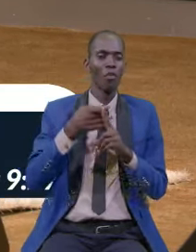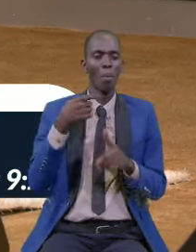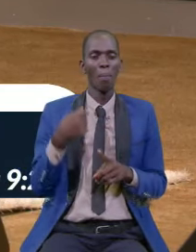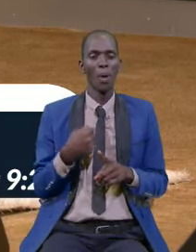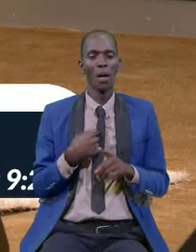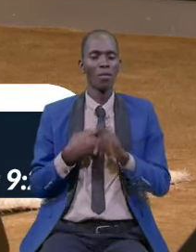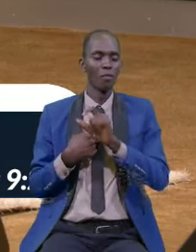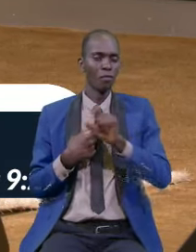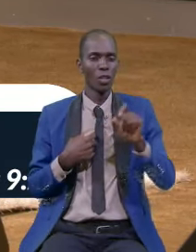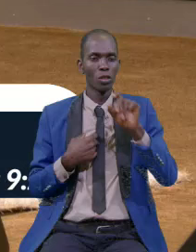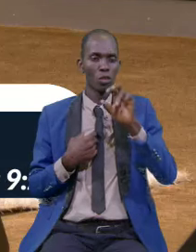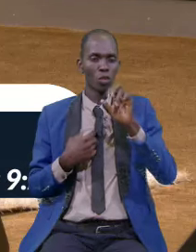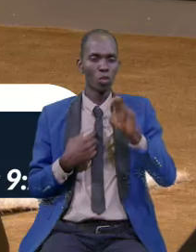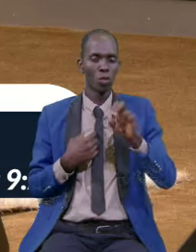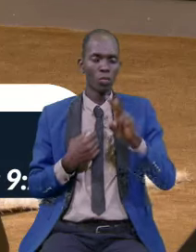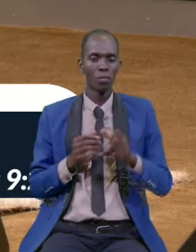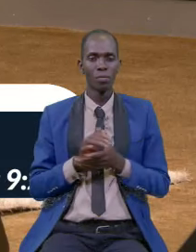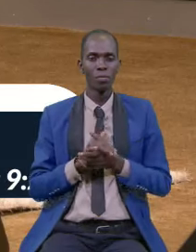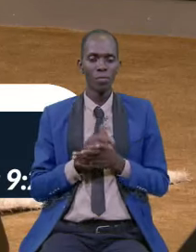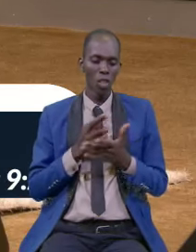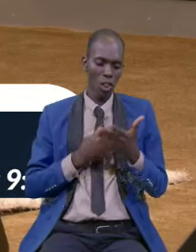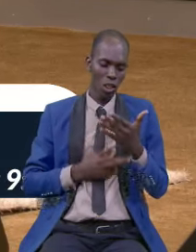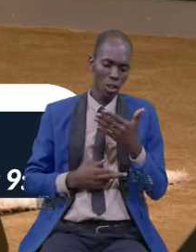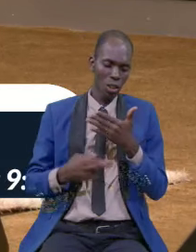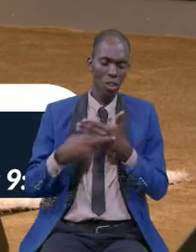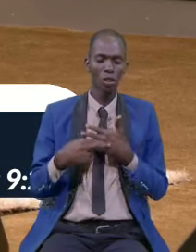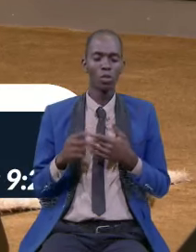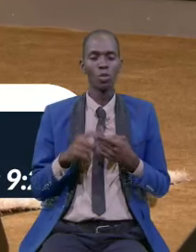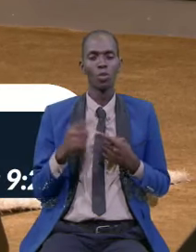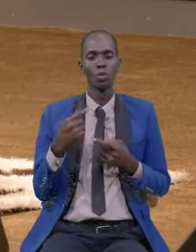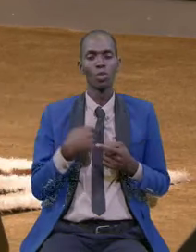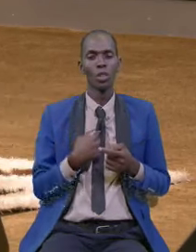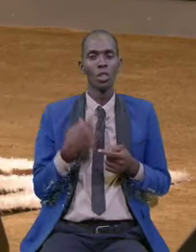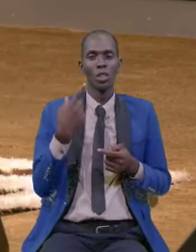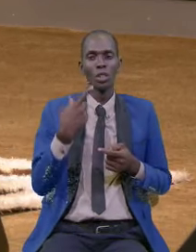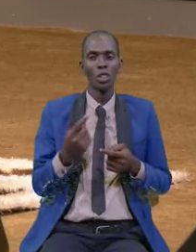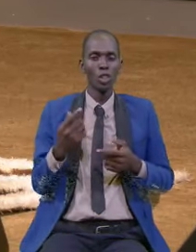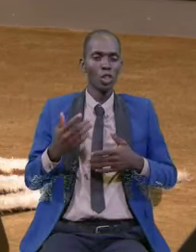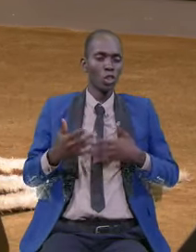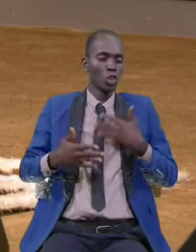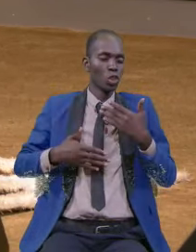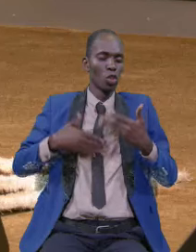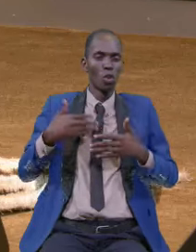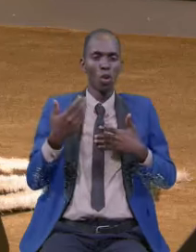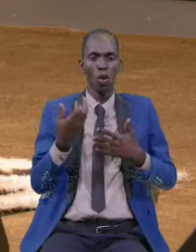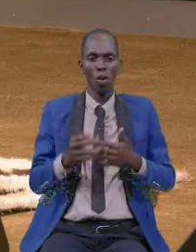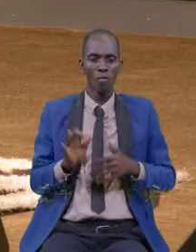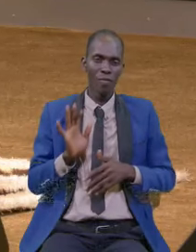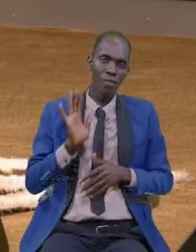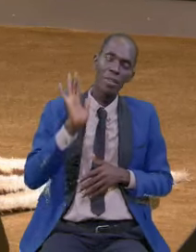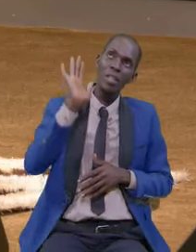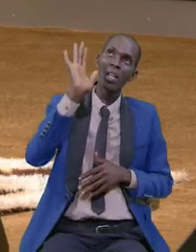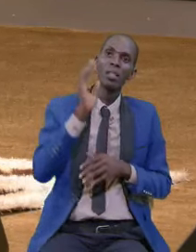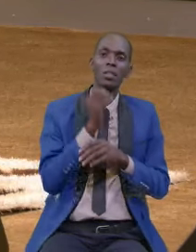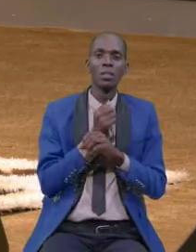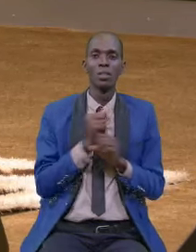12. In verse 12, restore unto me the joy of thy salvation.